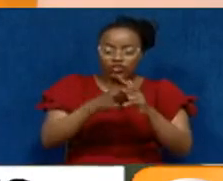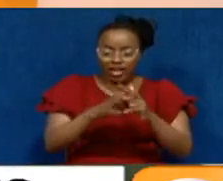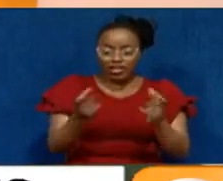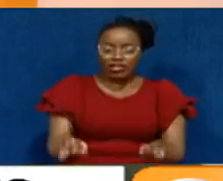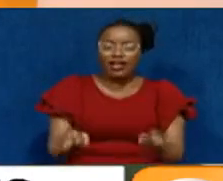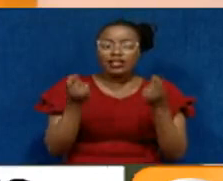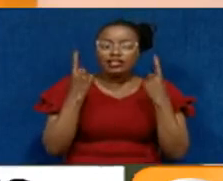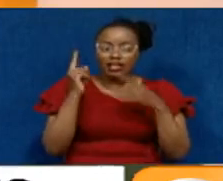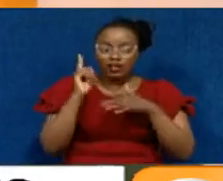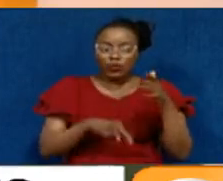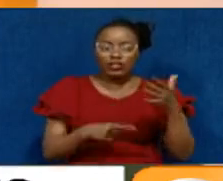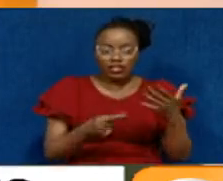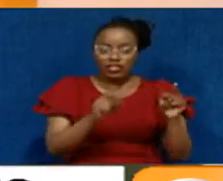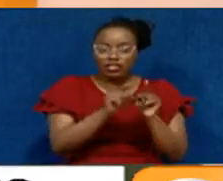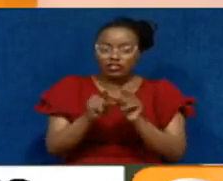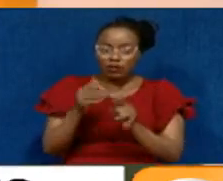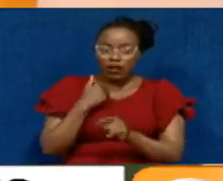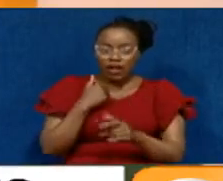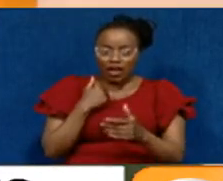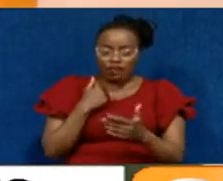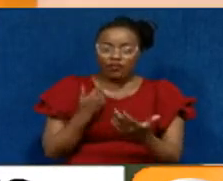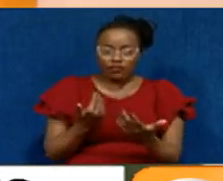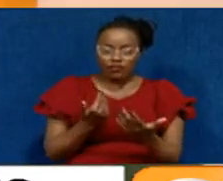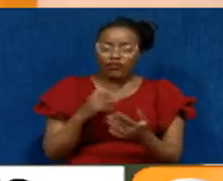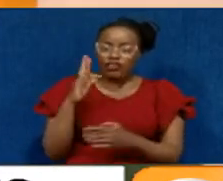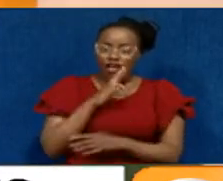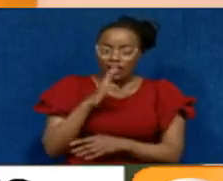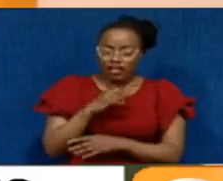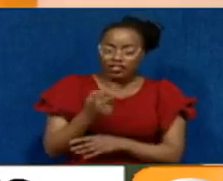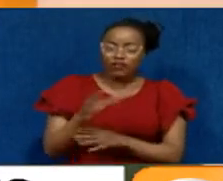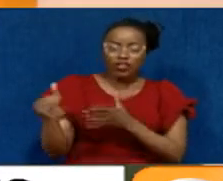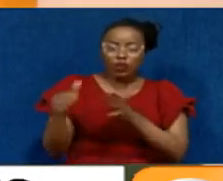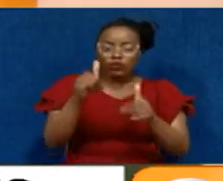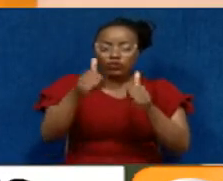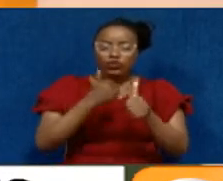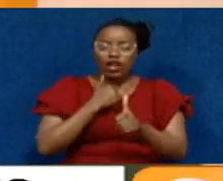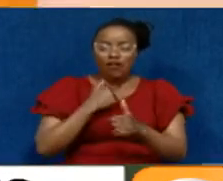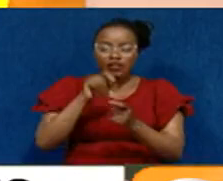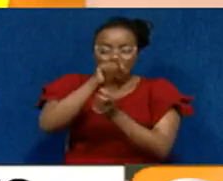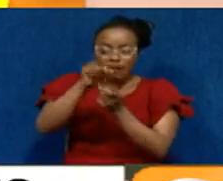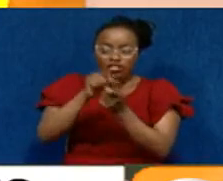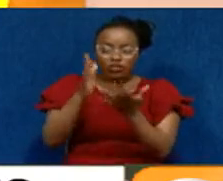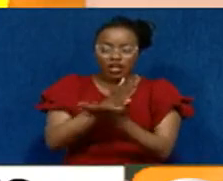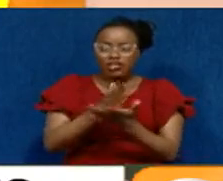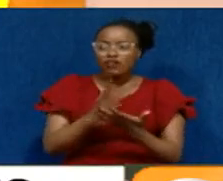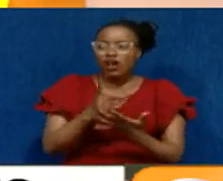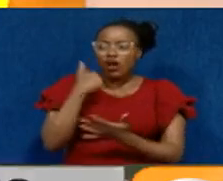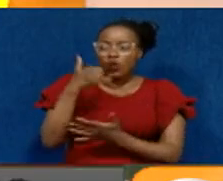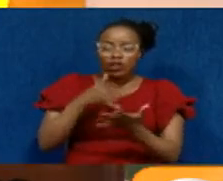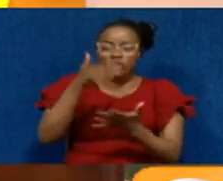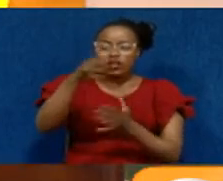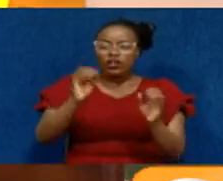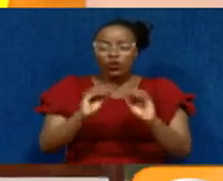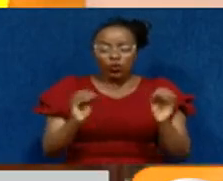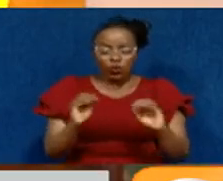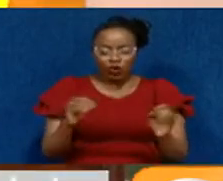to understand the terrain of the risk, the opportunities in a particular sector. Who has been left behind all